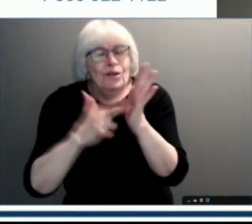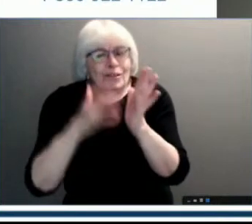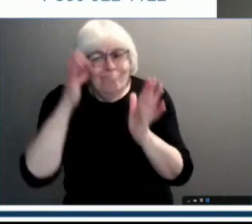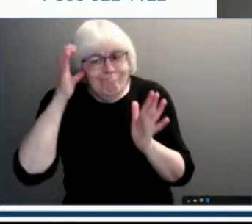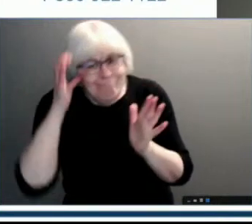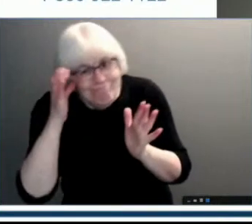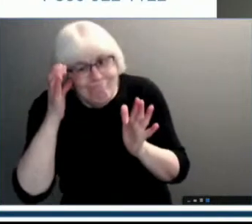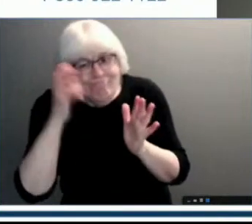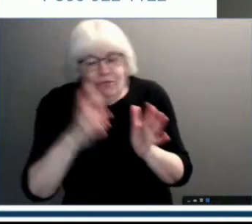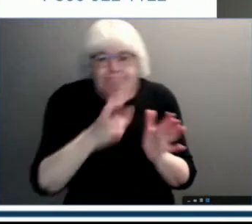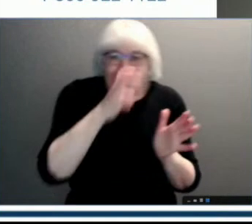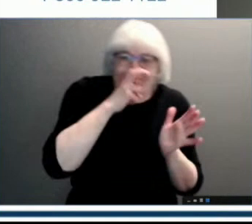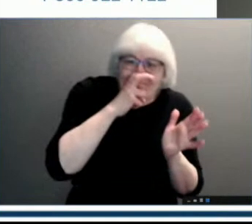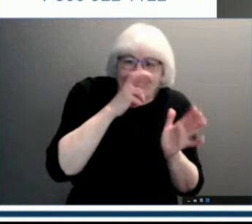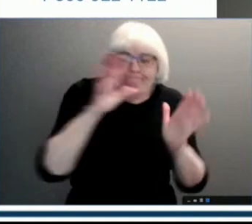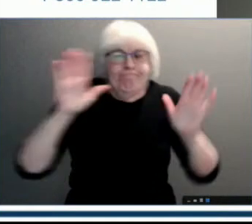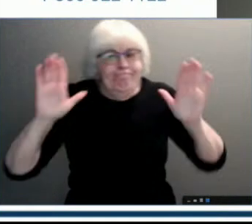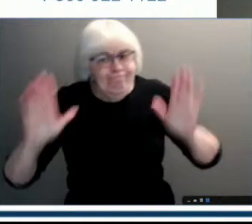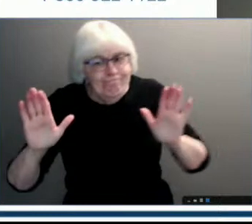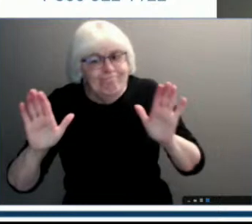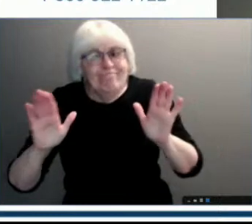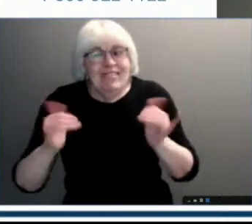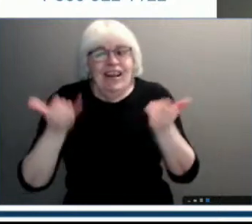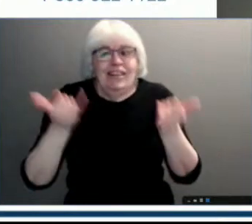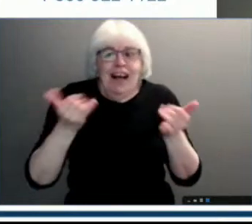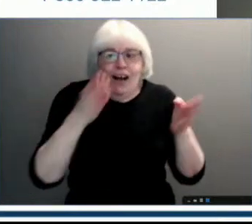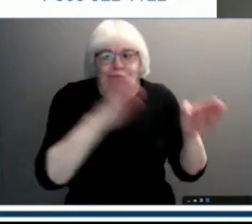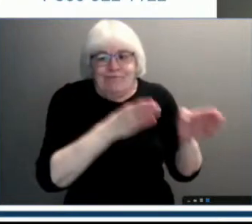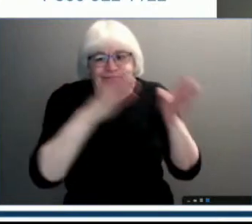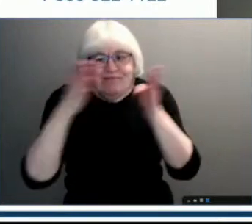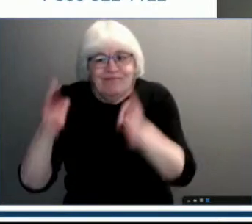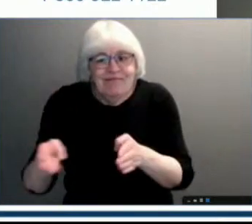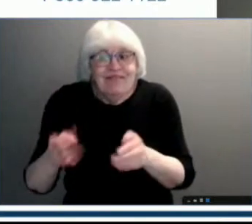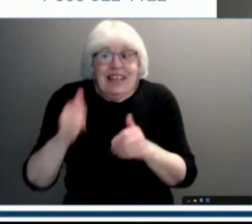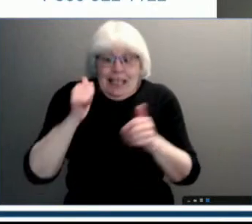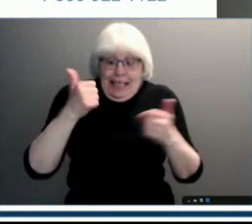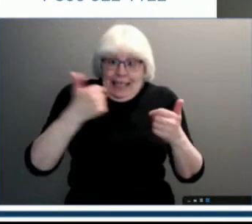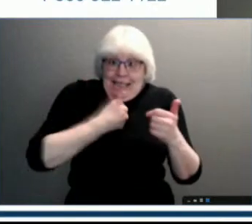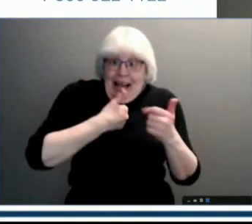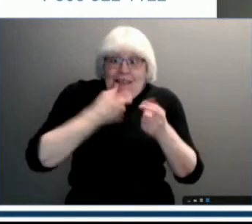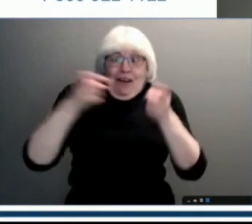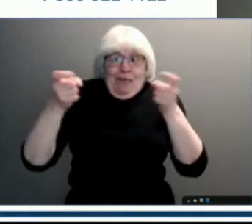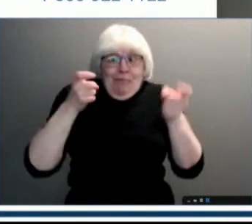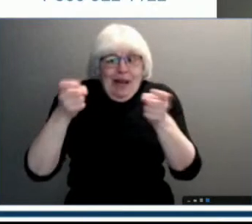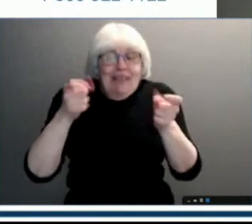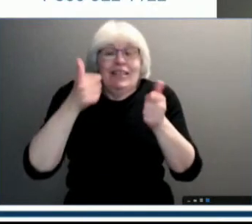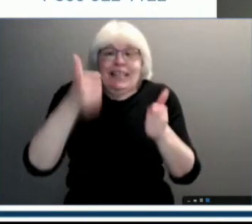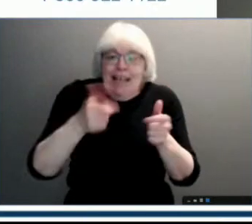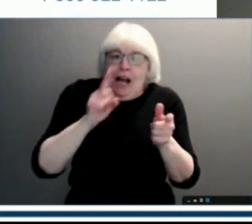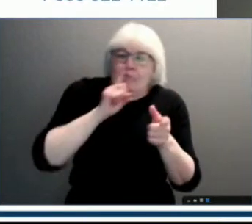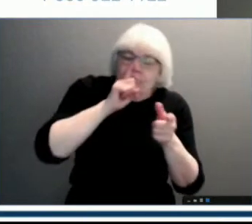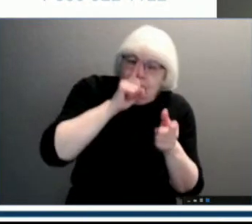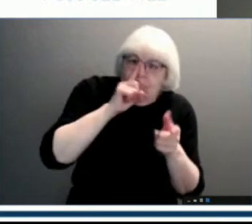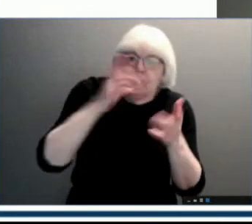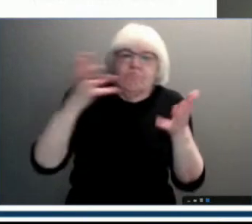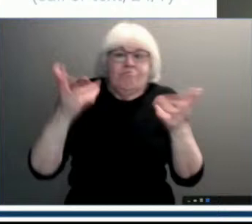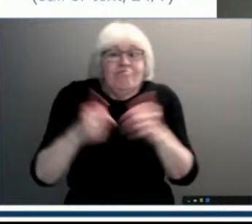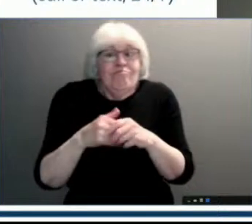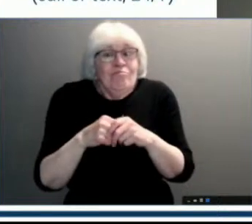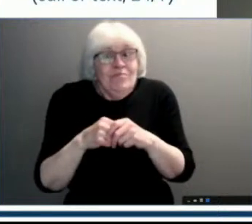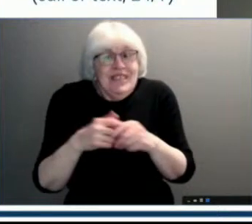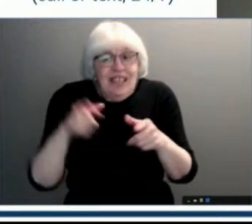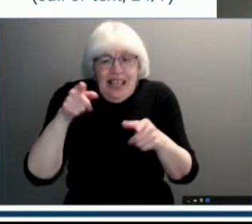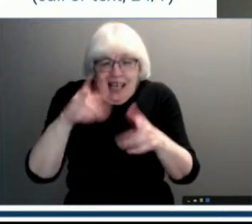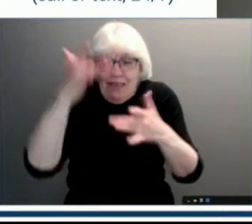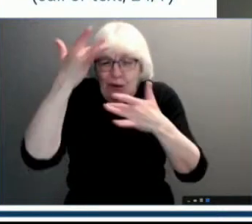with case management and testing too. If you're sick with cold or flu-like symptoms, assume you have COVID. Stay home and